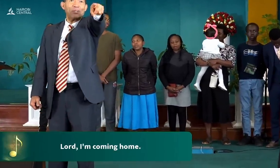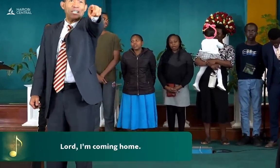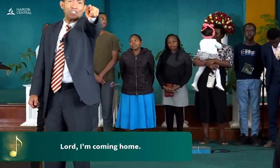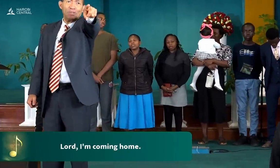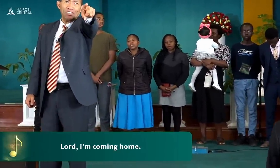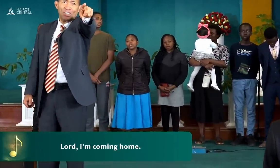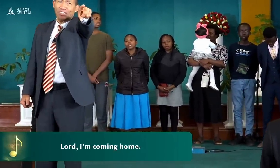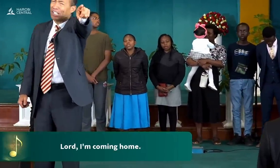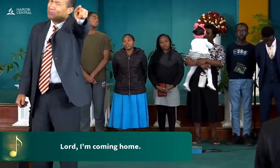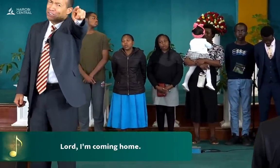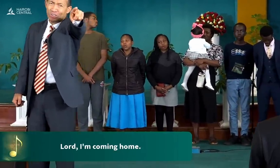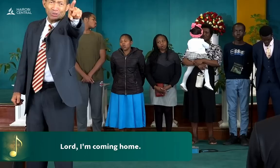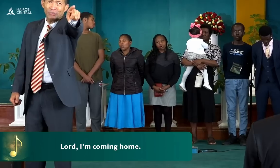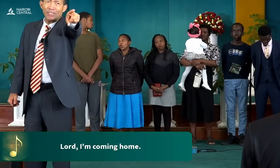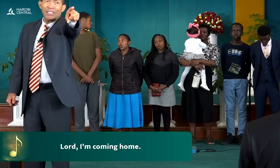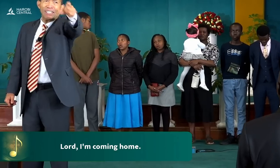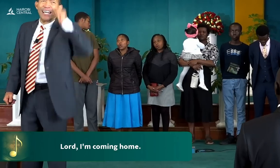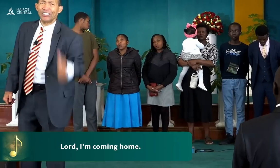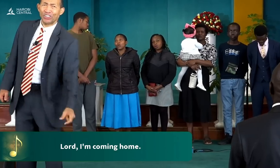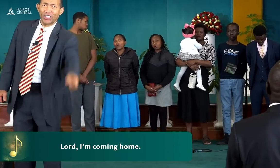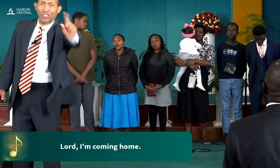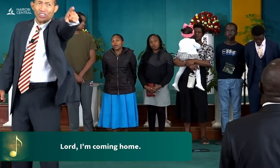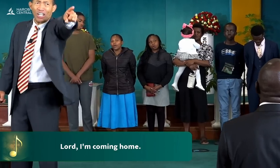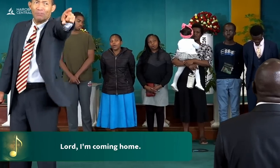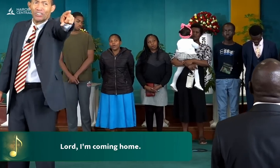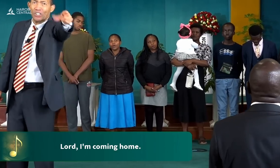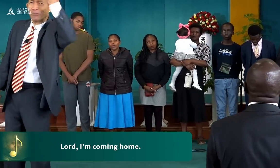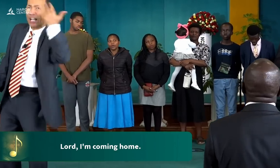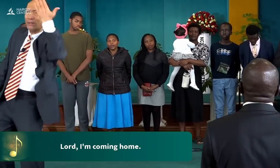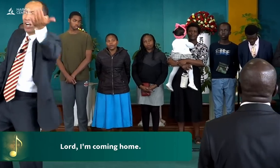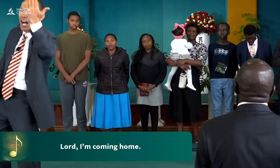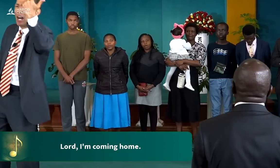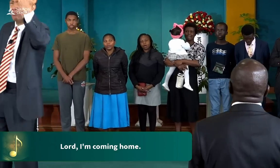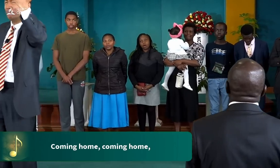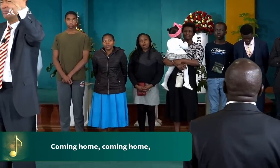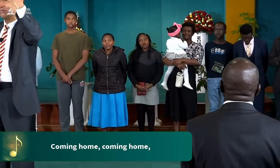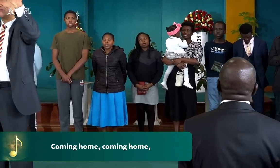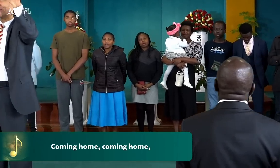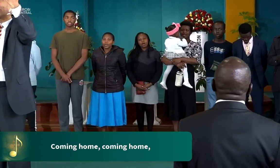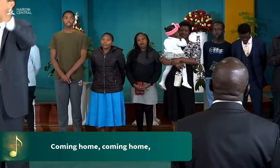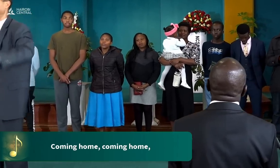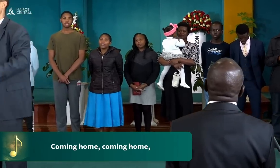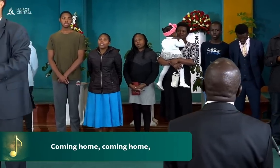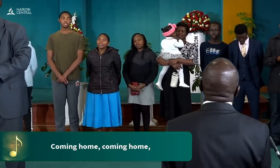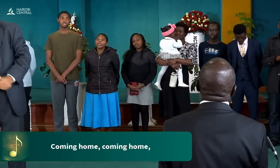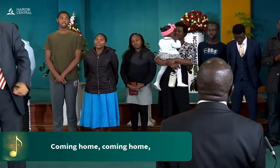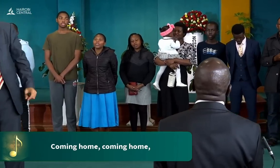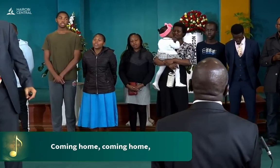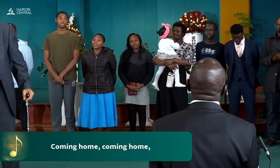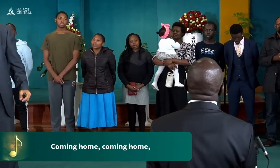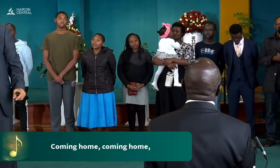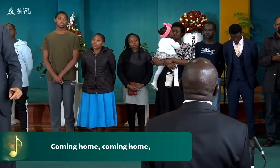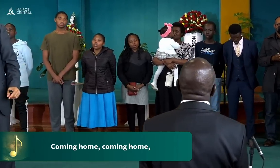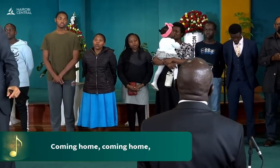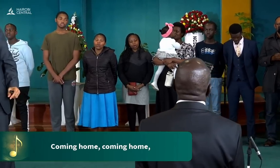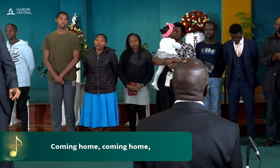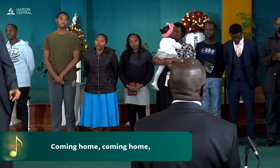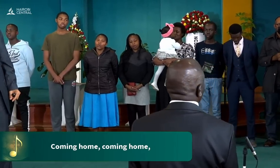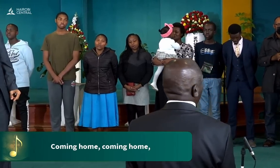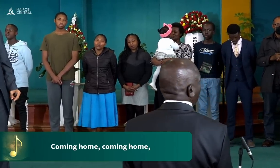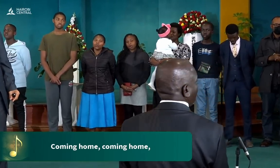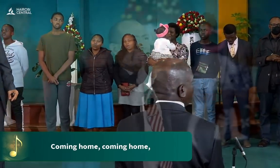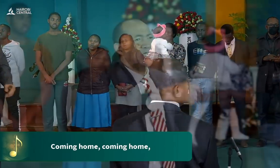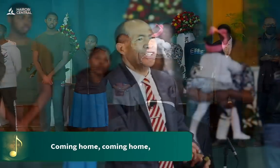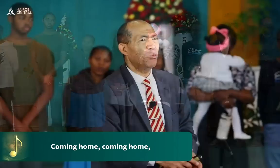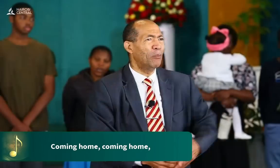God, yes, God bless you, my son. God bless you. Yes, Jesus, God bless you. I'm coming home. See